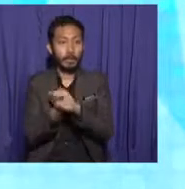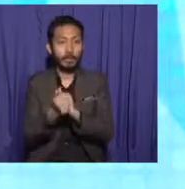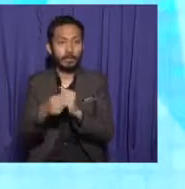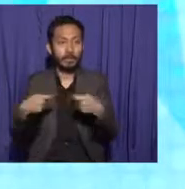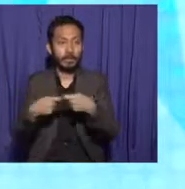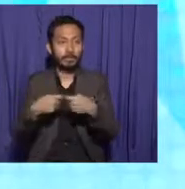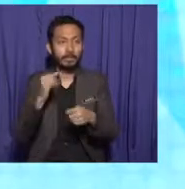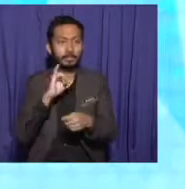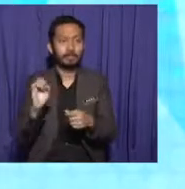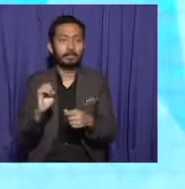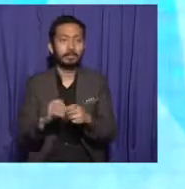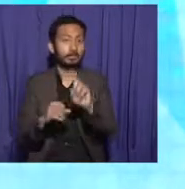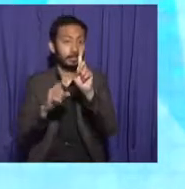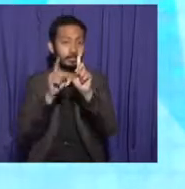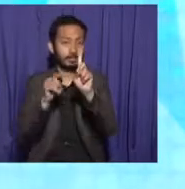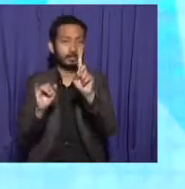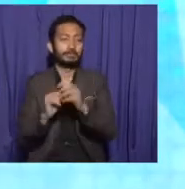t.